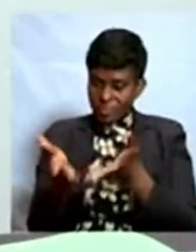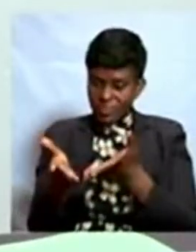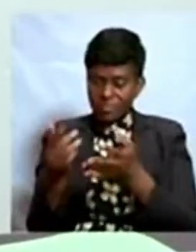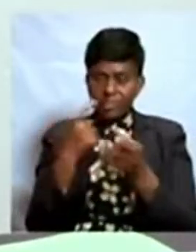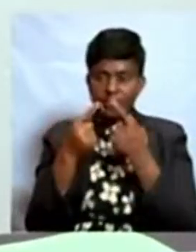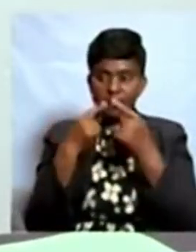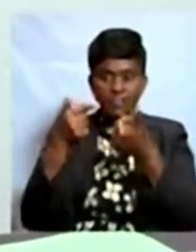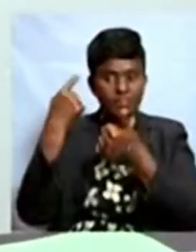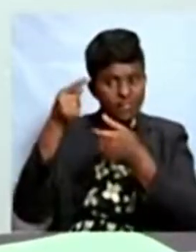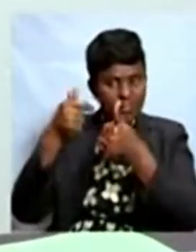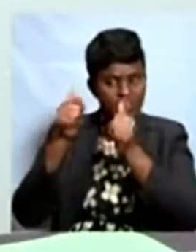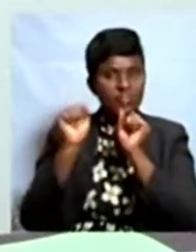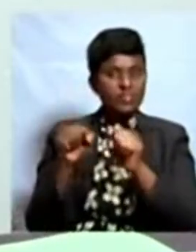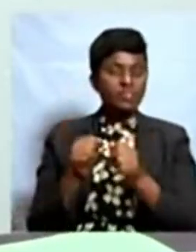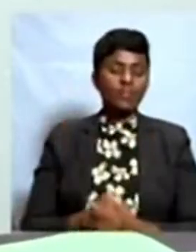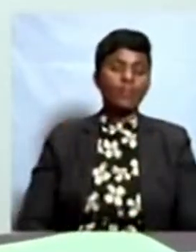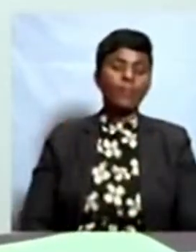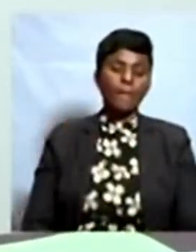for themselves.